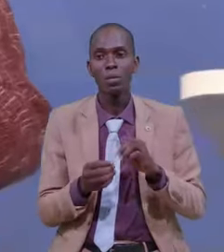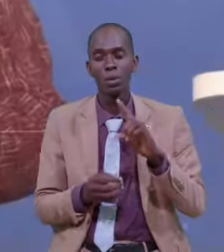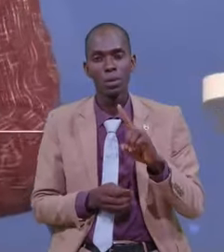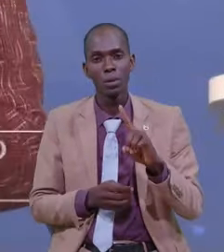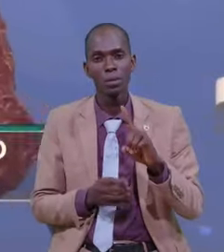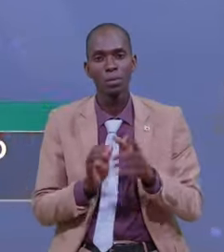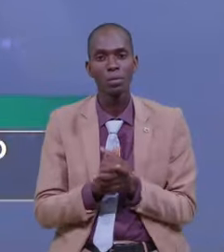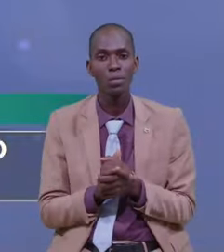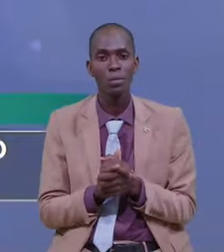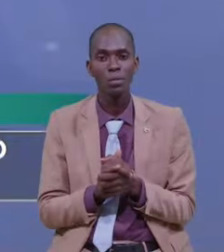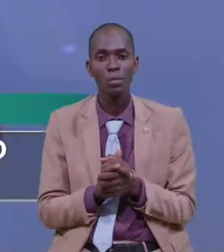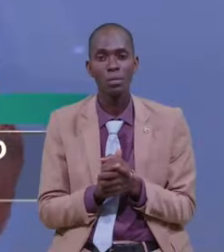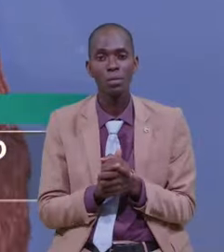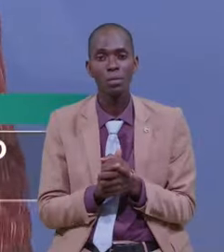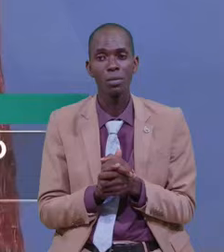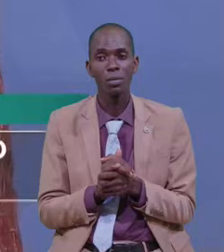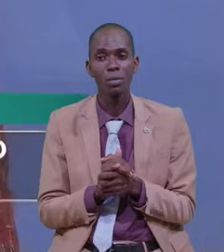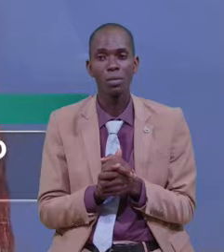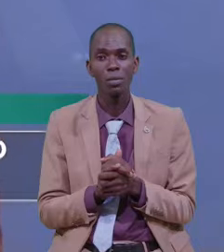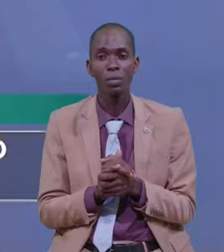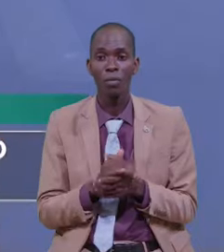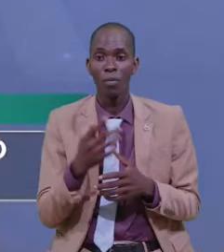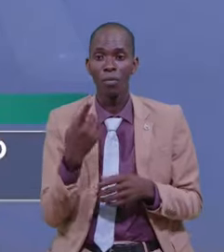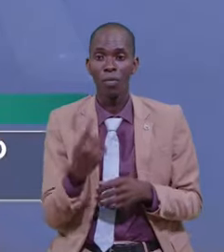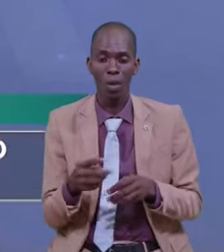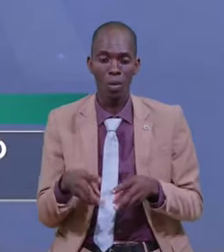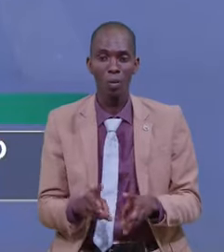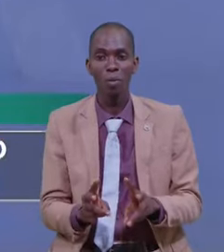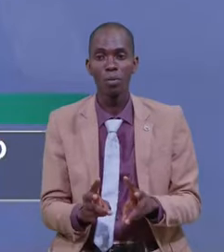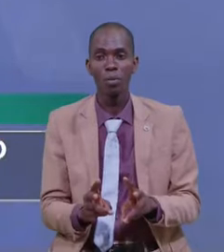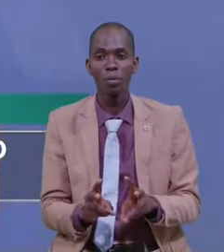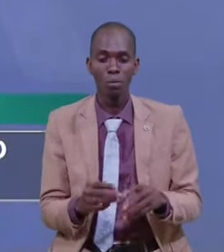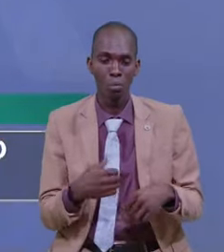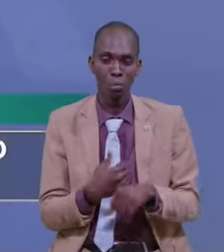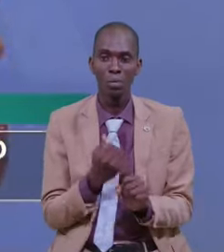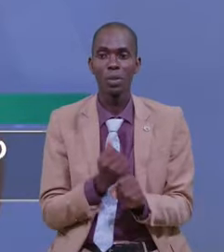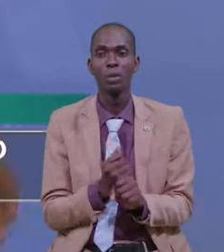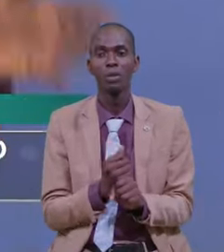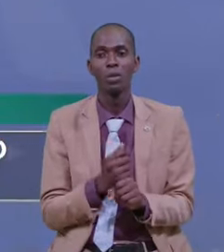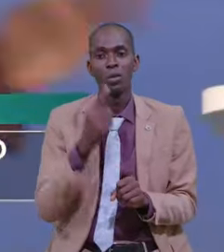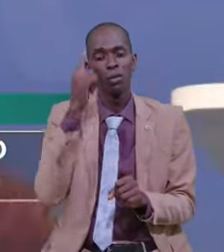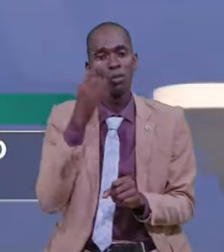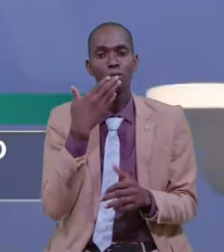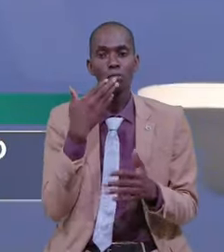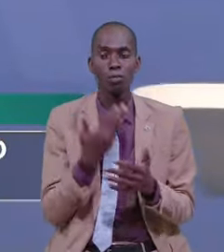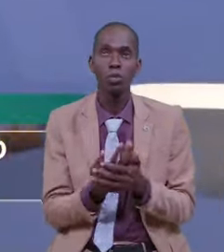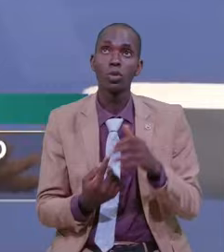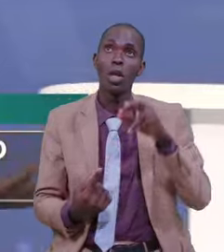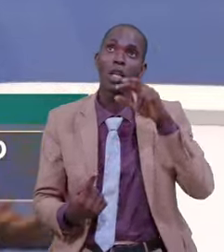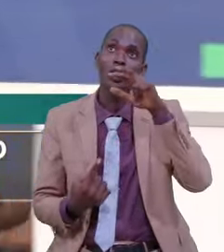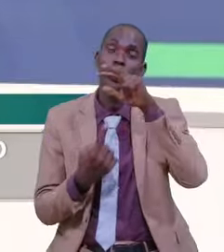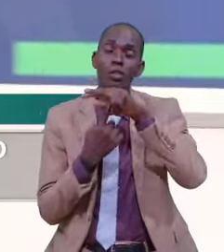looking at the path already marked for good championship.